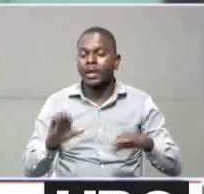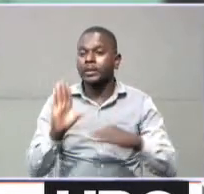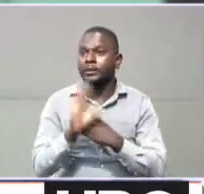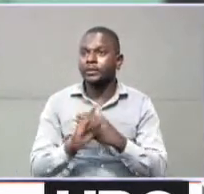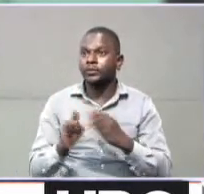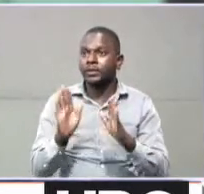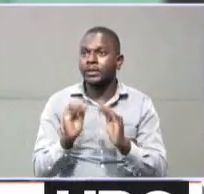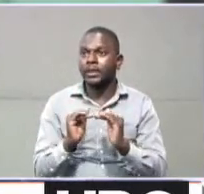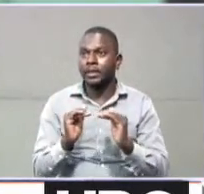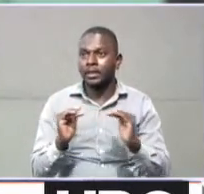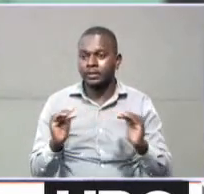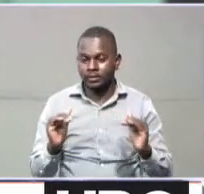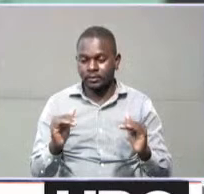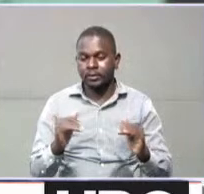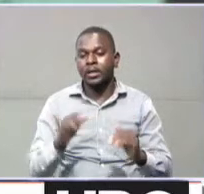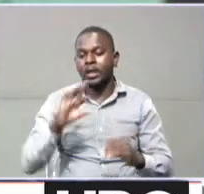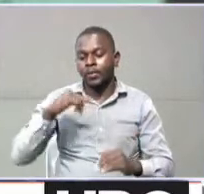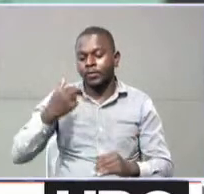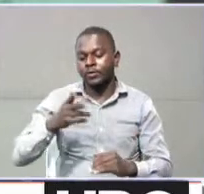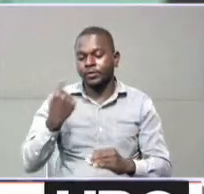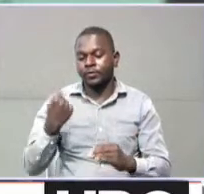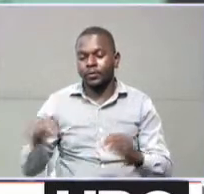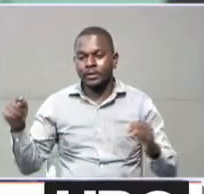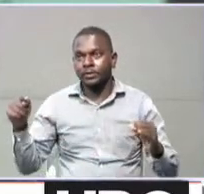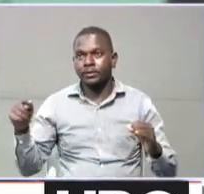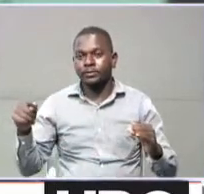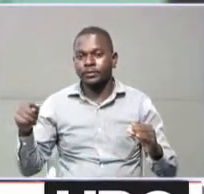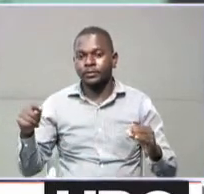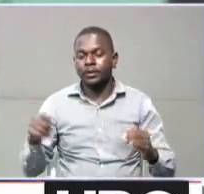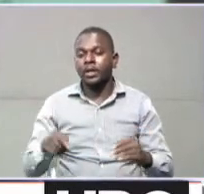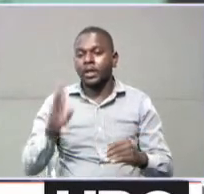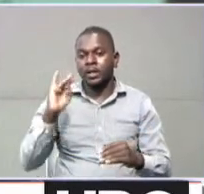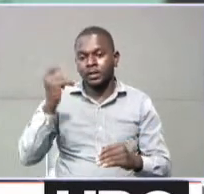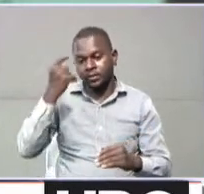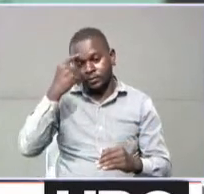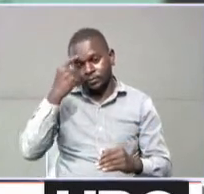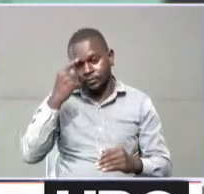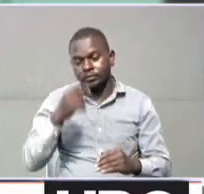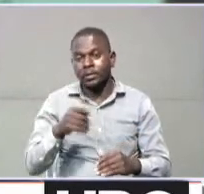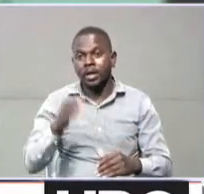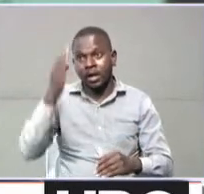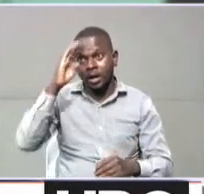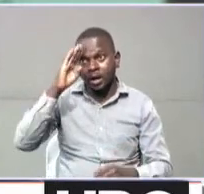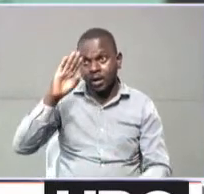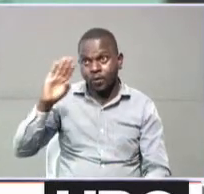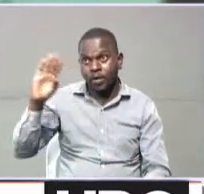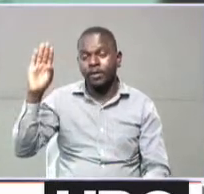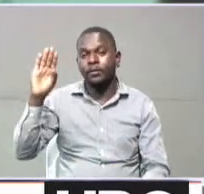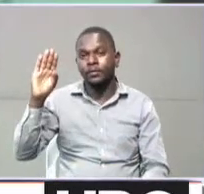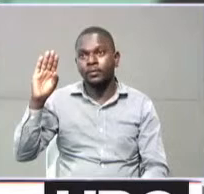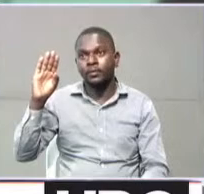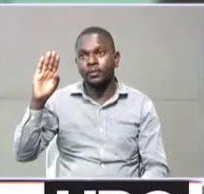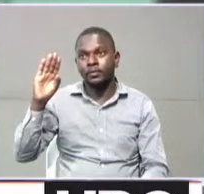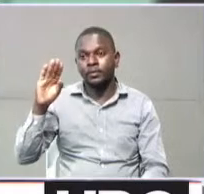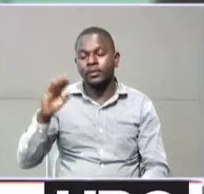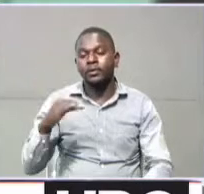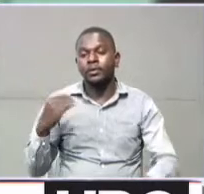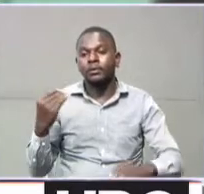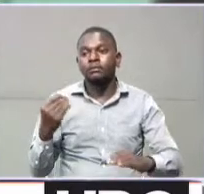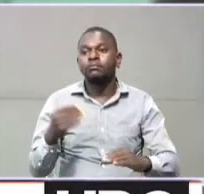level my response is that government is cognizant of the